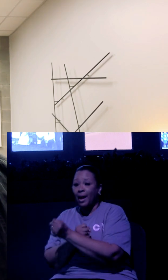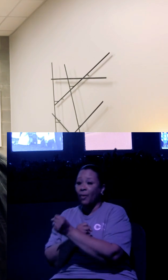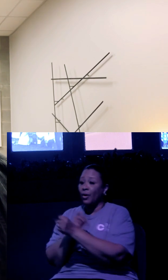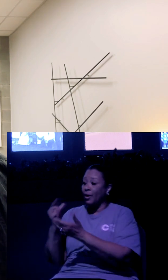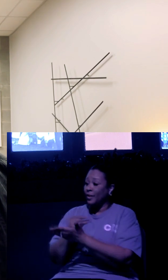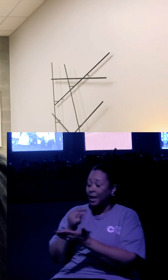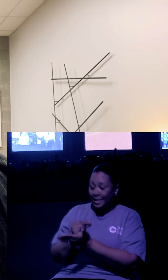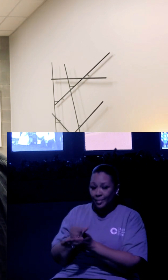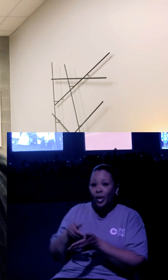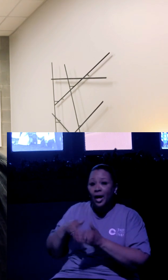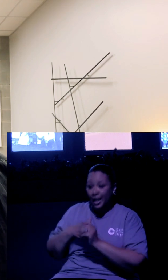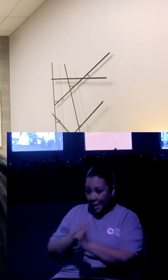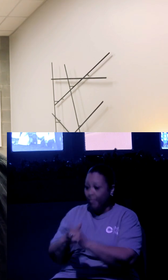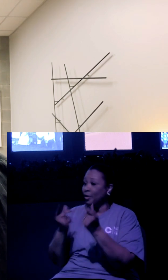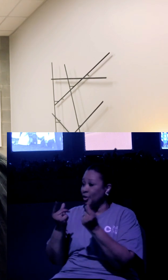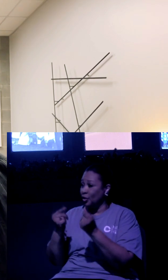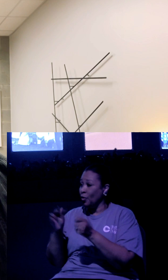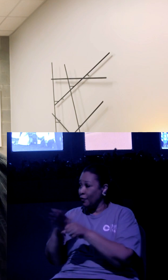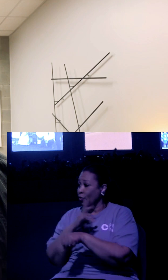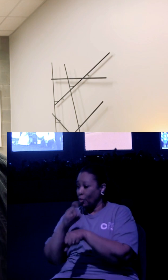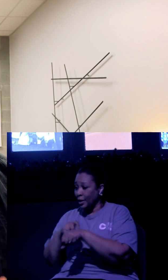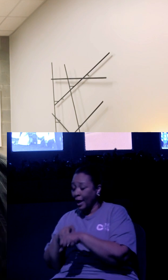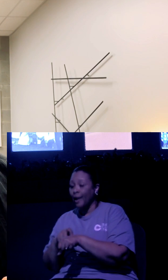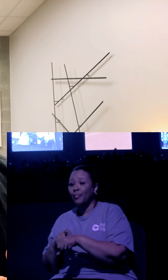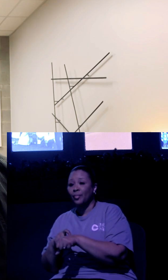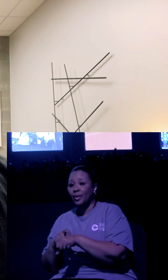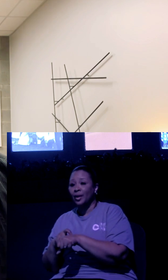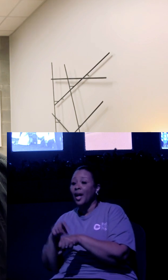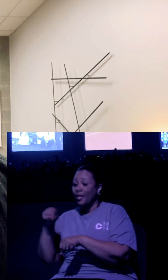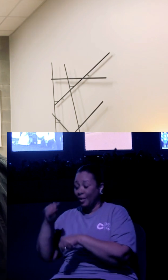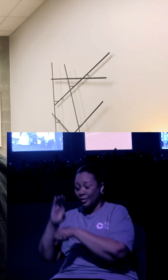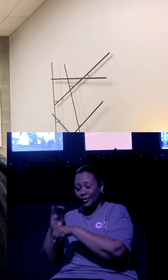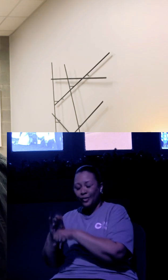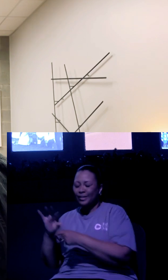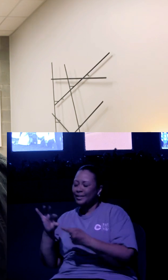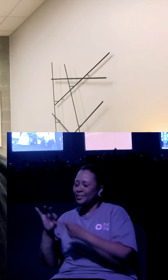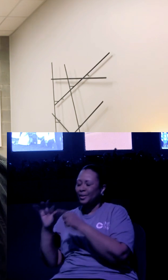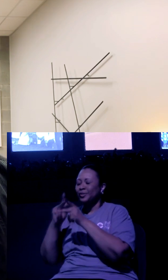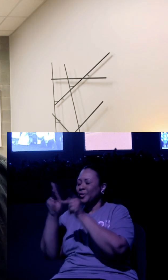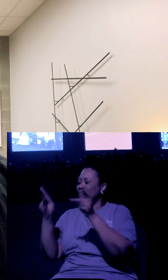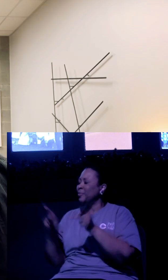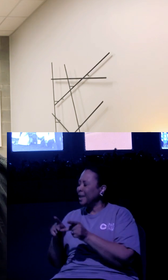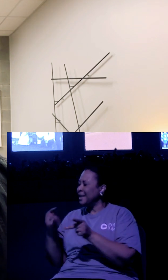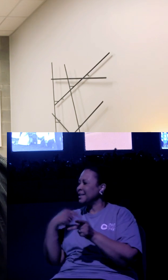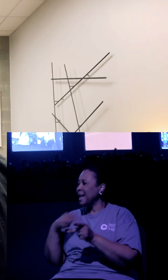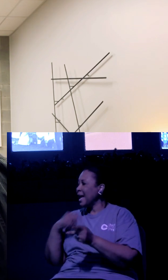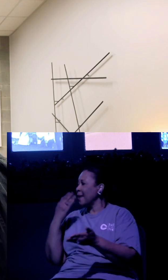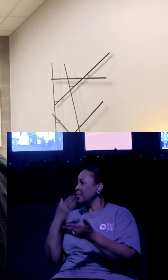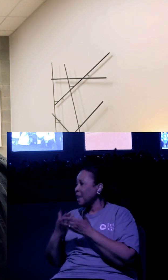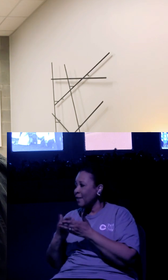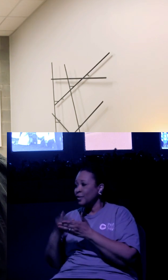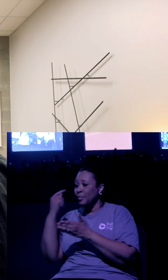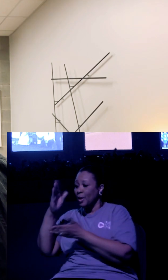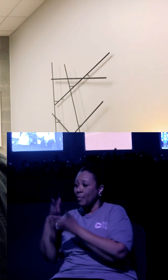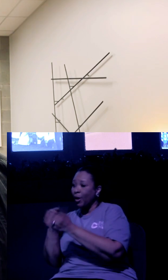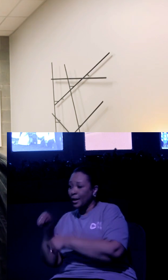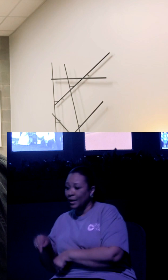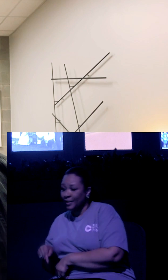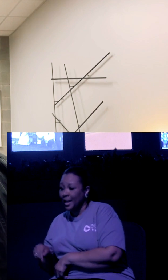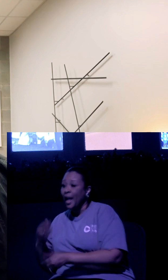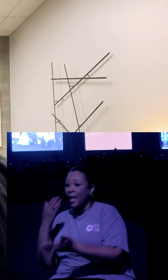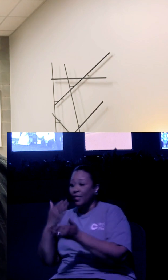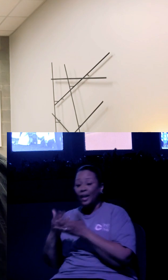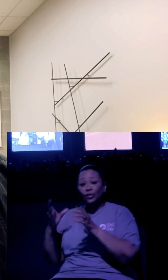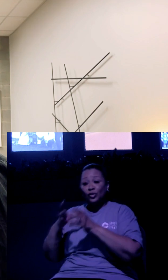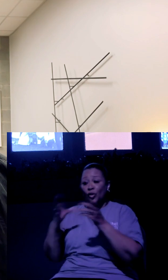want to do it for the rest of my life in full-time ministry. Community is a very special place that I am grateful to have been a part of. Thank